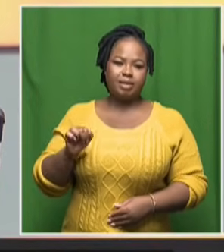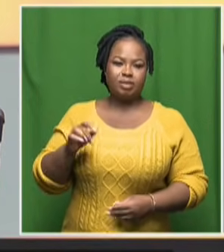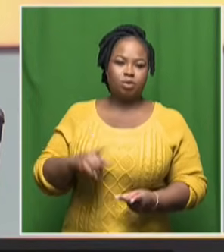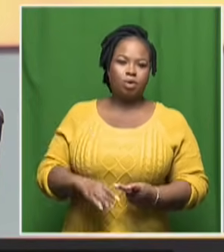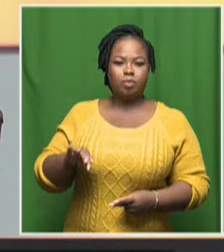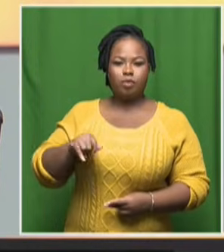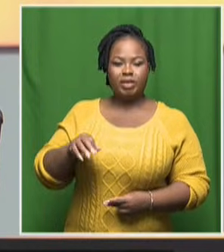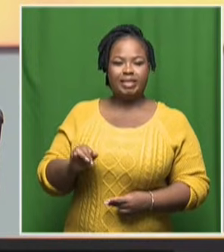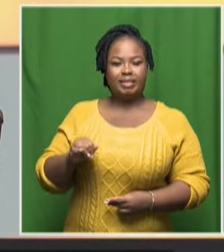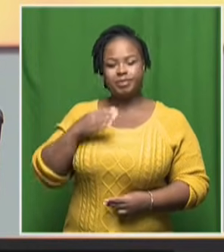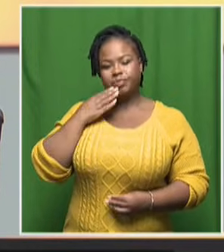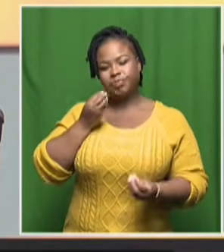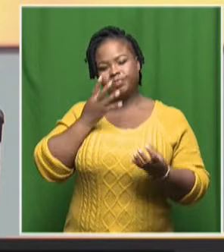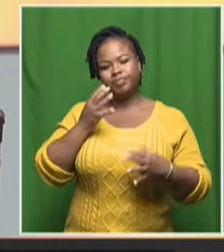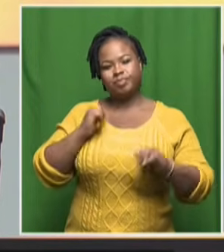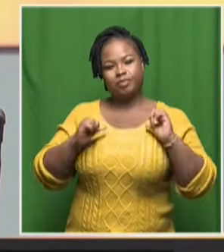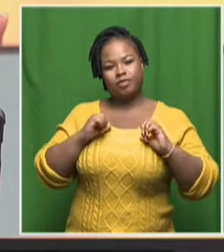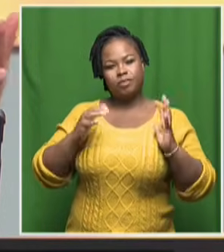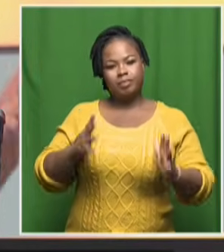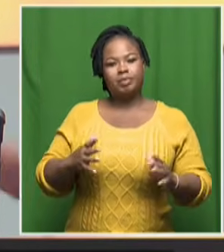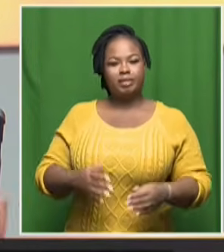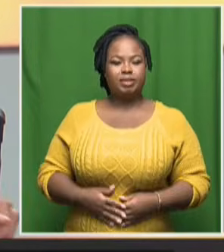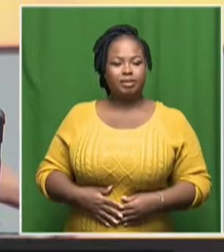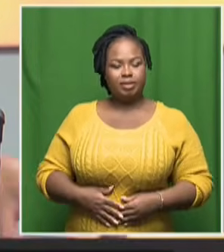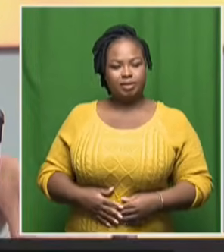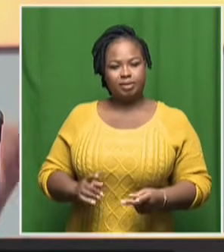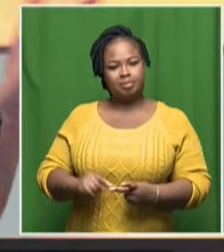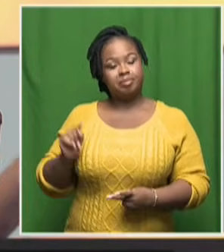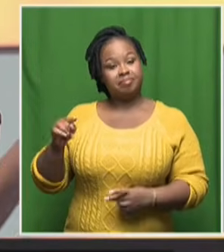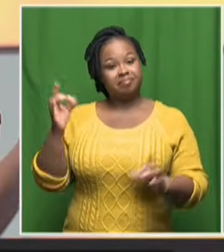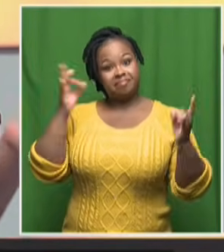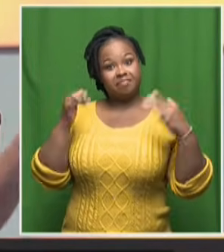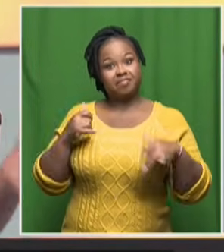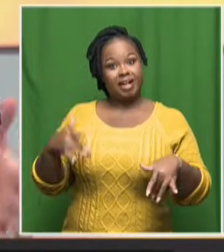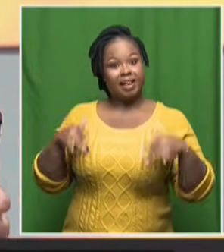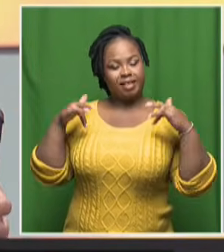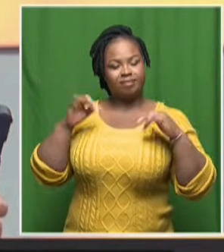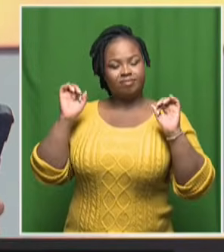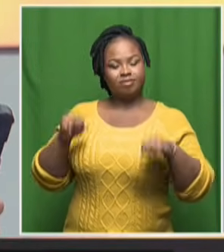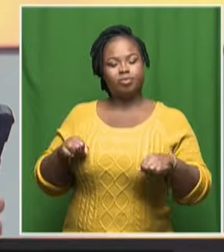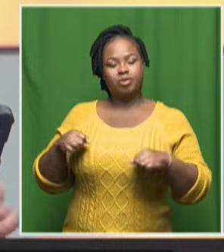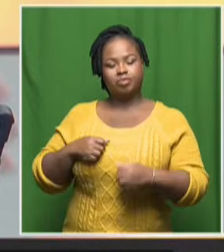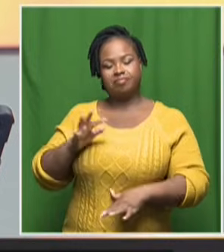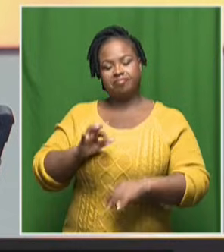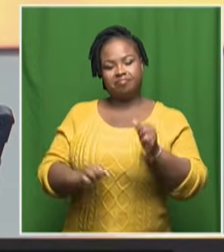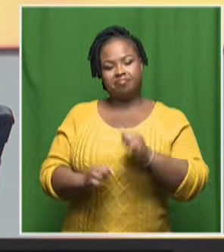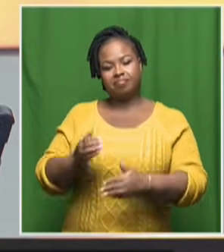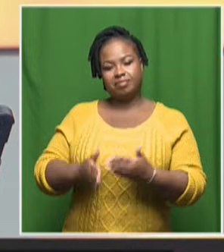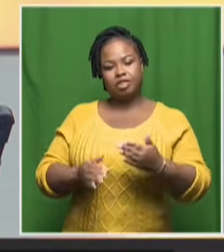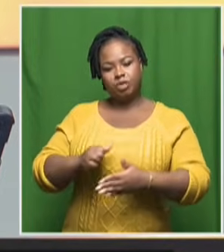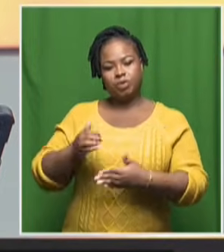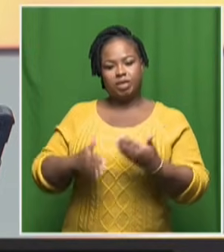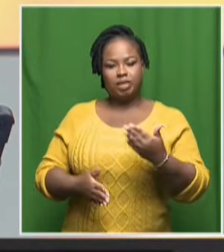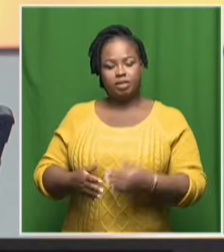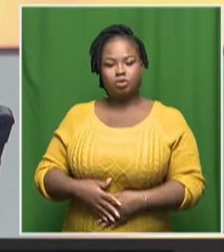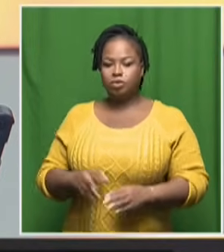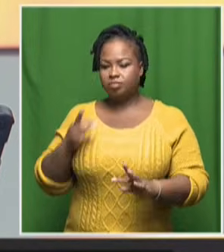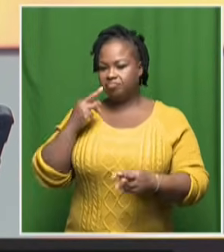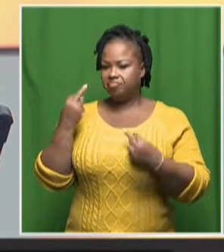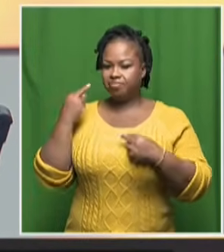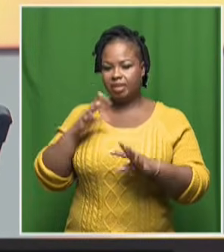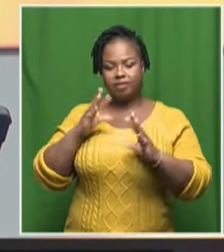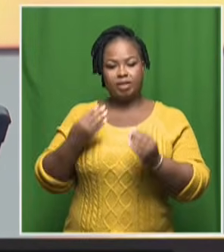performers, BongiArch, magnificent performer at that, chatting to us about the Festival of Lights. It concludes, obviously, this weekend, but just reflecting